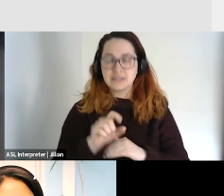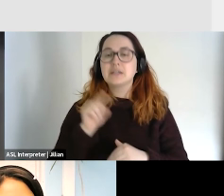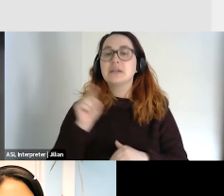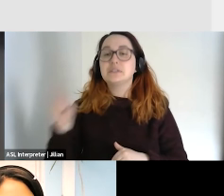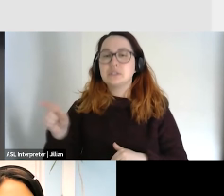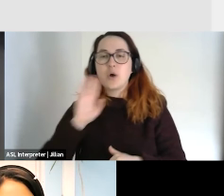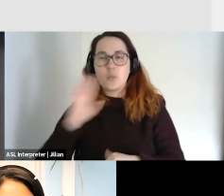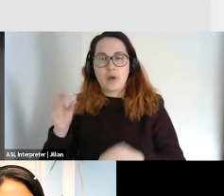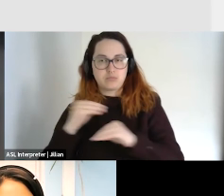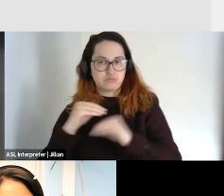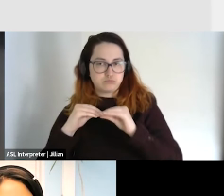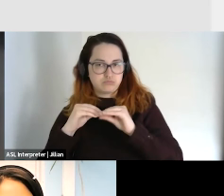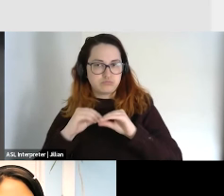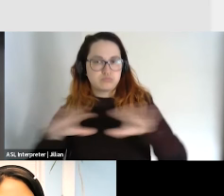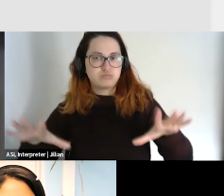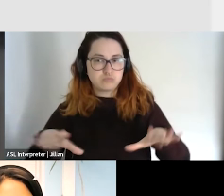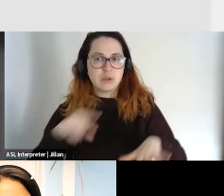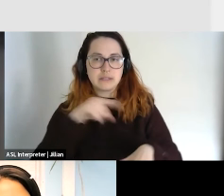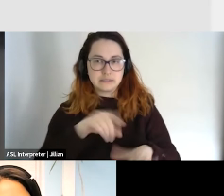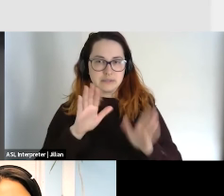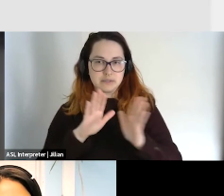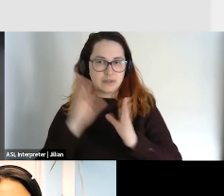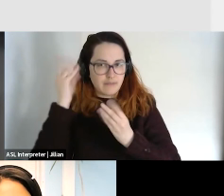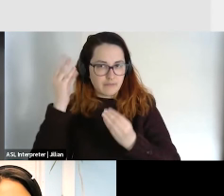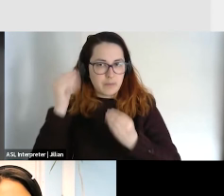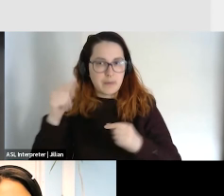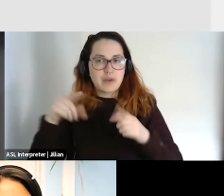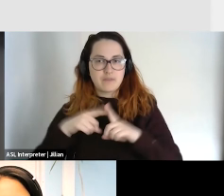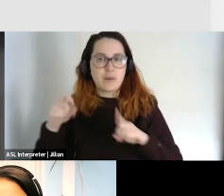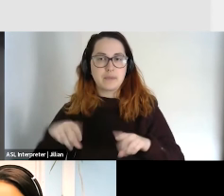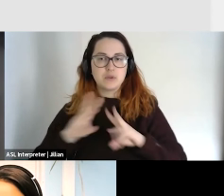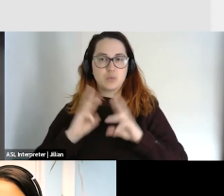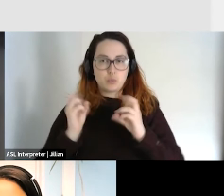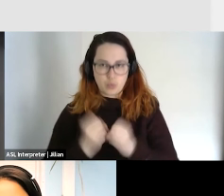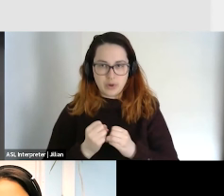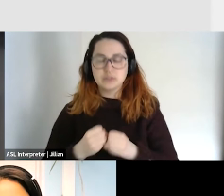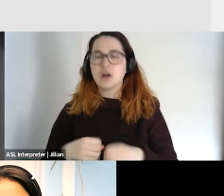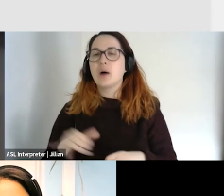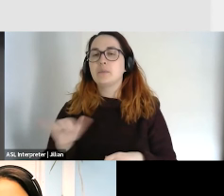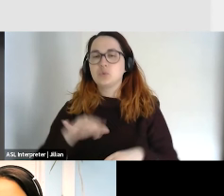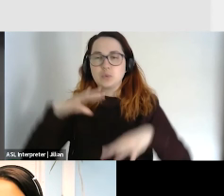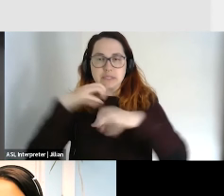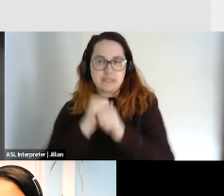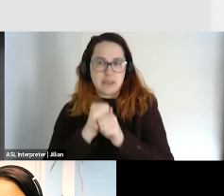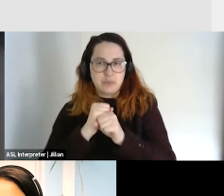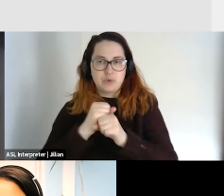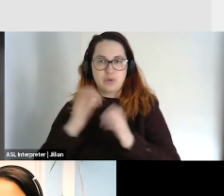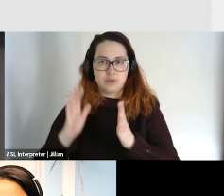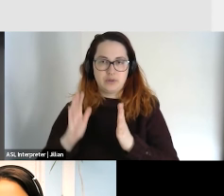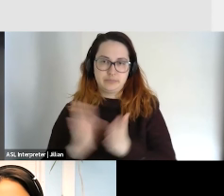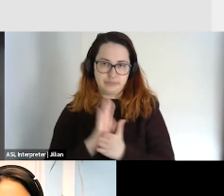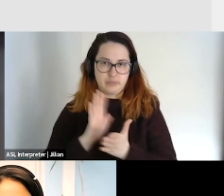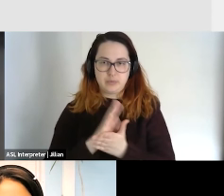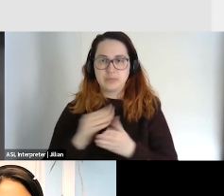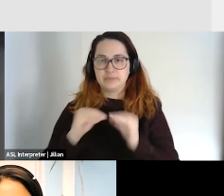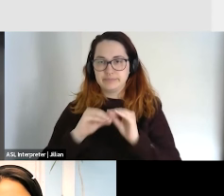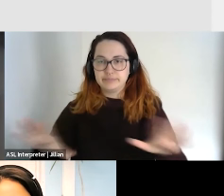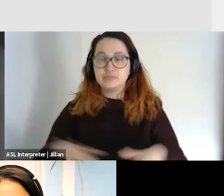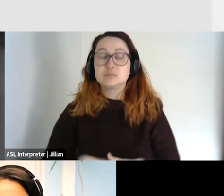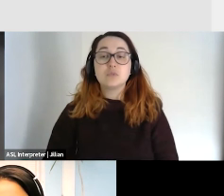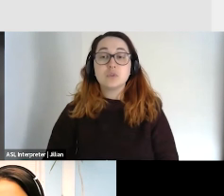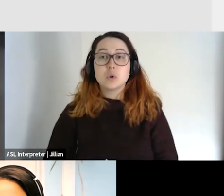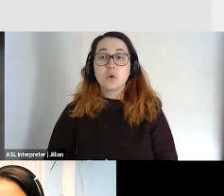in a post-event summary as well. We really hope you'll come back. And Elizabeth, maybe you can just tell us quickly what's